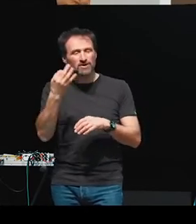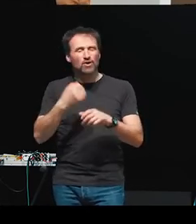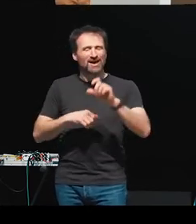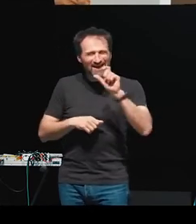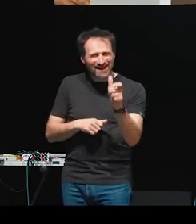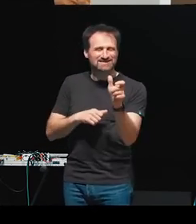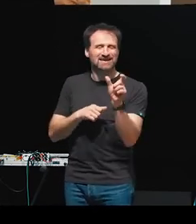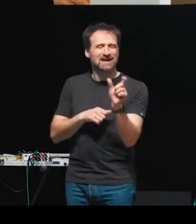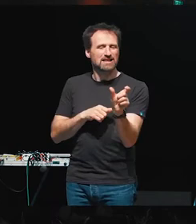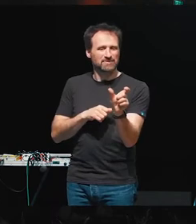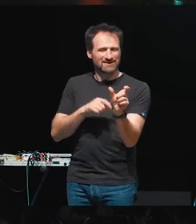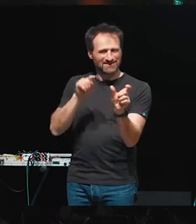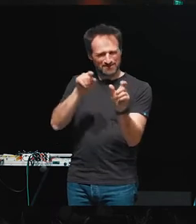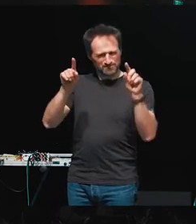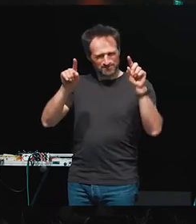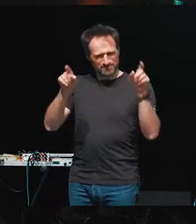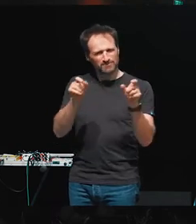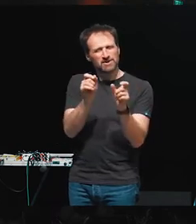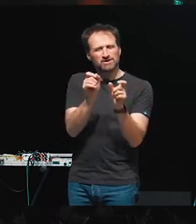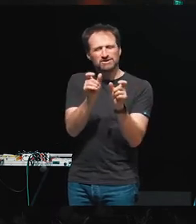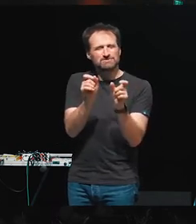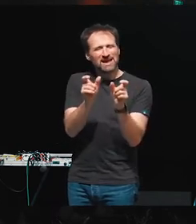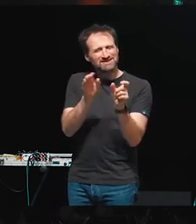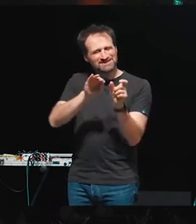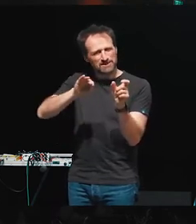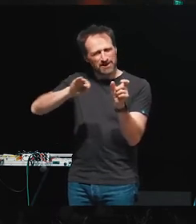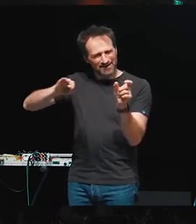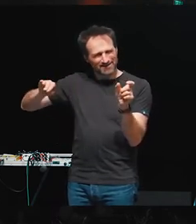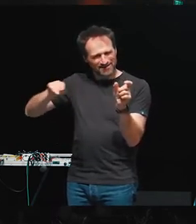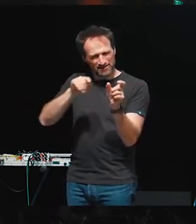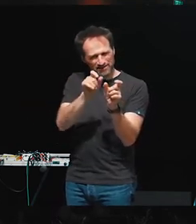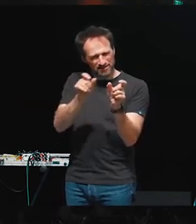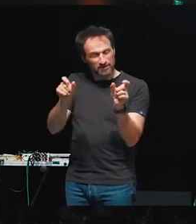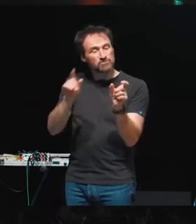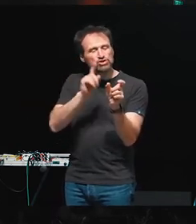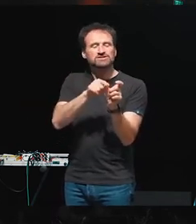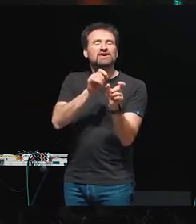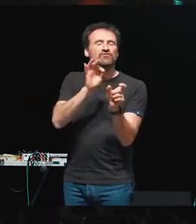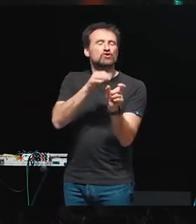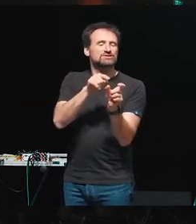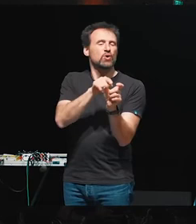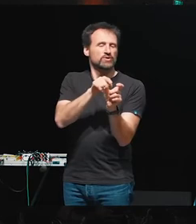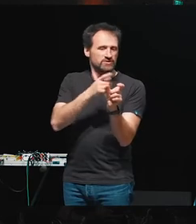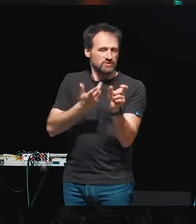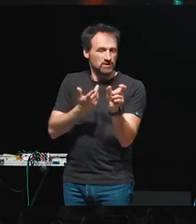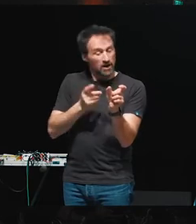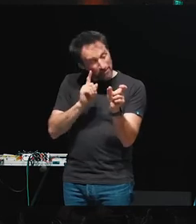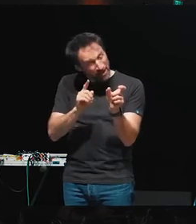in these space-separated things inside parentheses is a function. But apart from